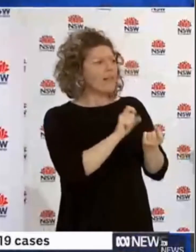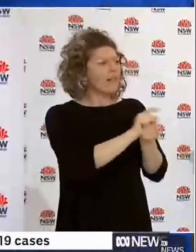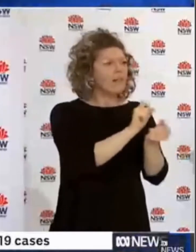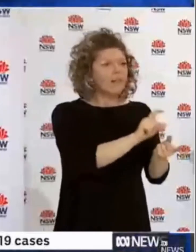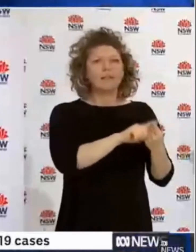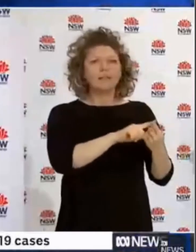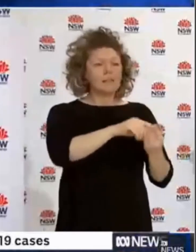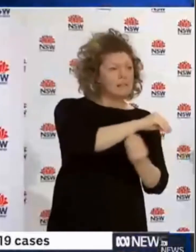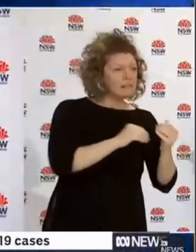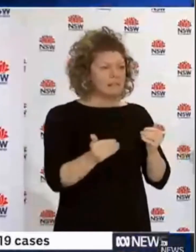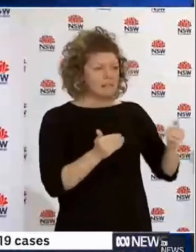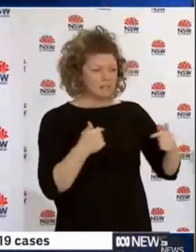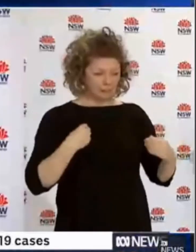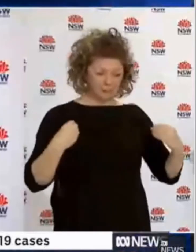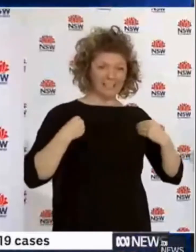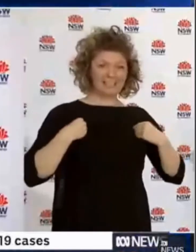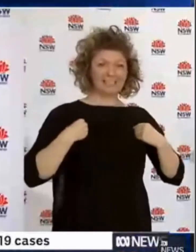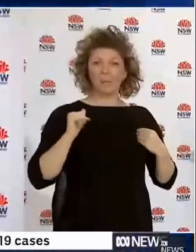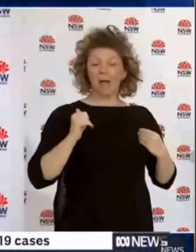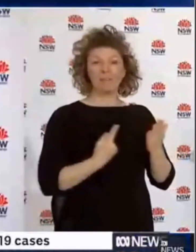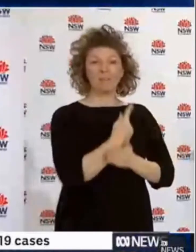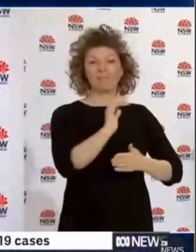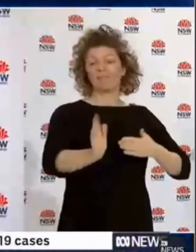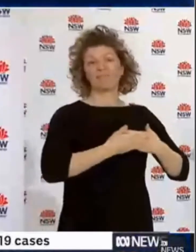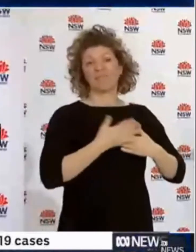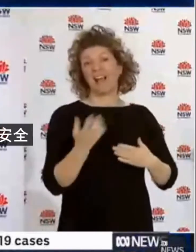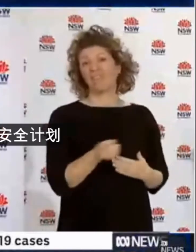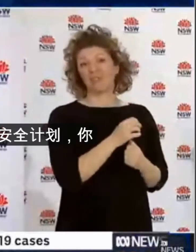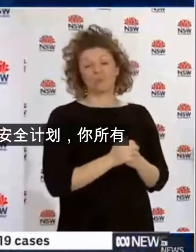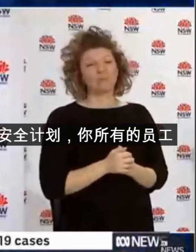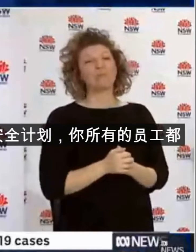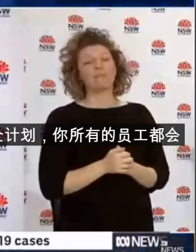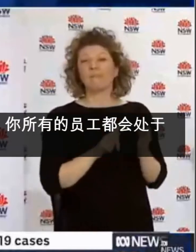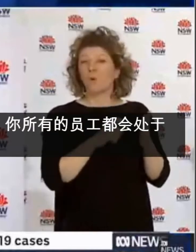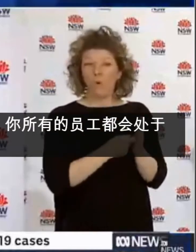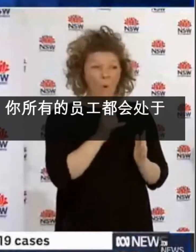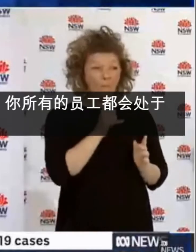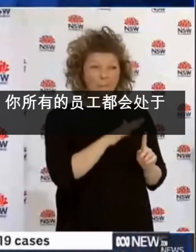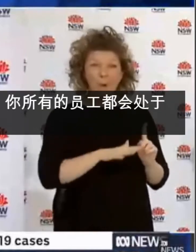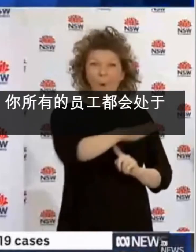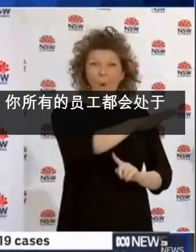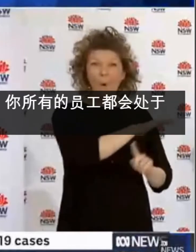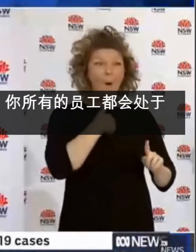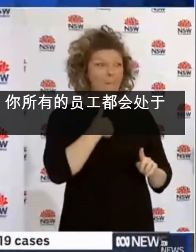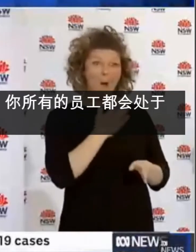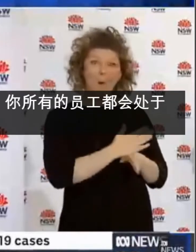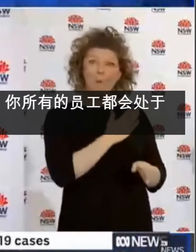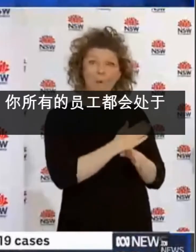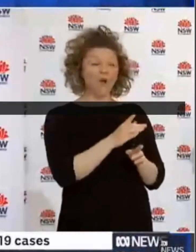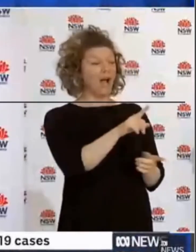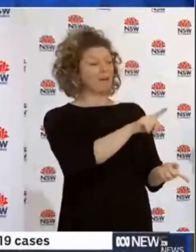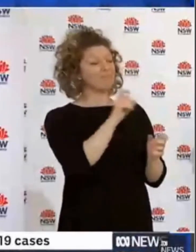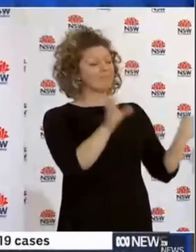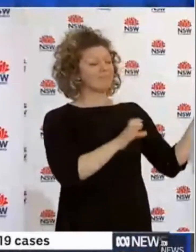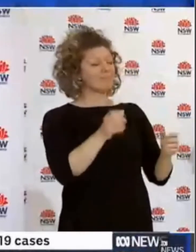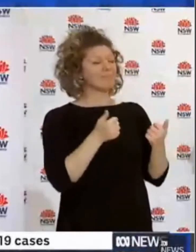to understand that your business may be shut down, but you may see all of your staff put at risk and in fact become positive